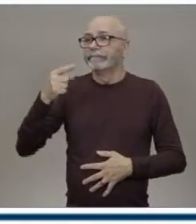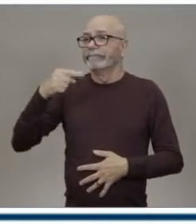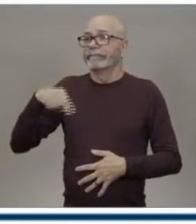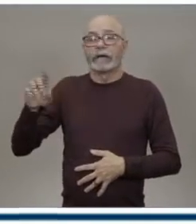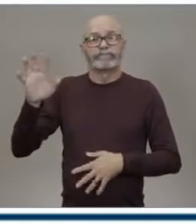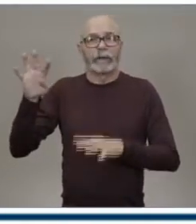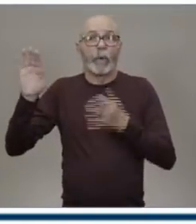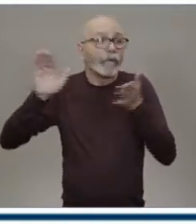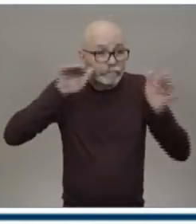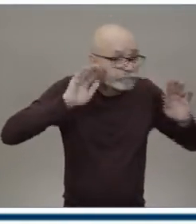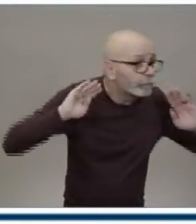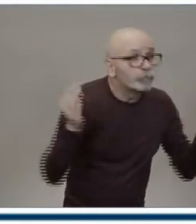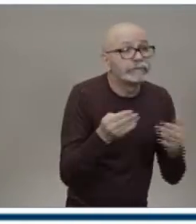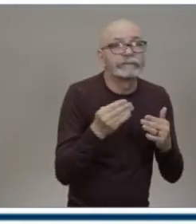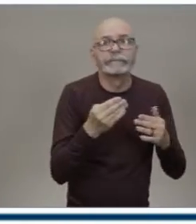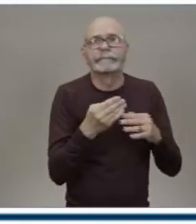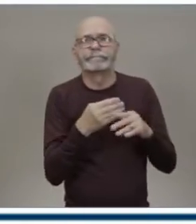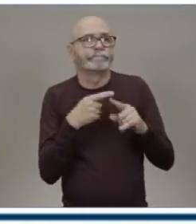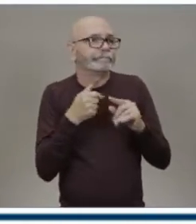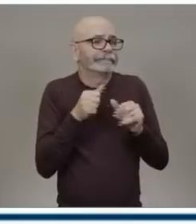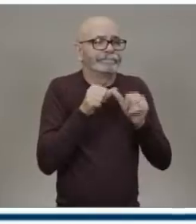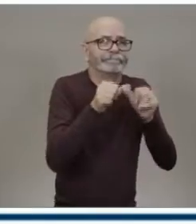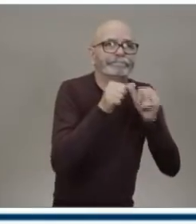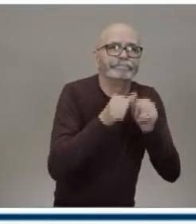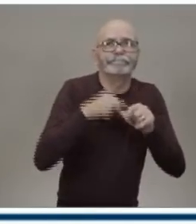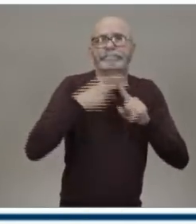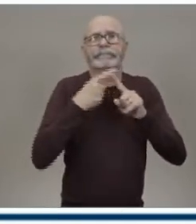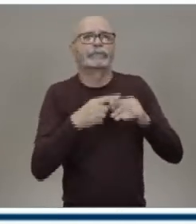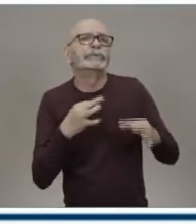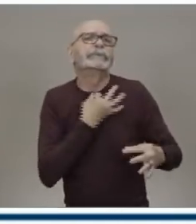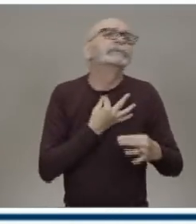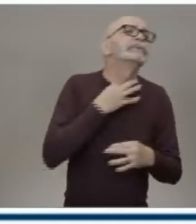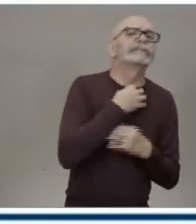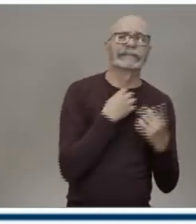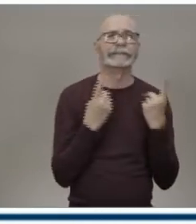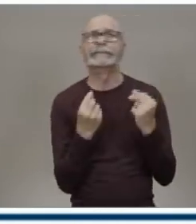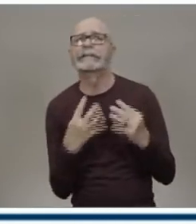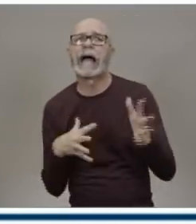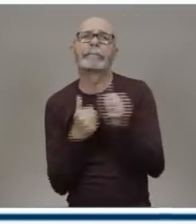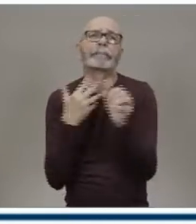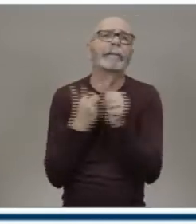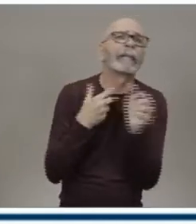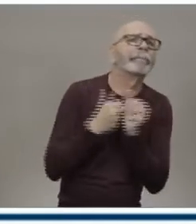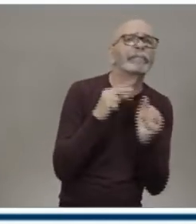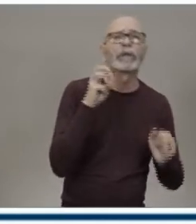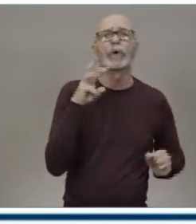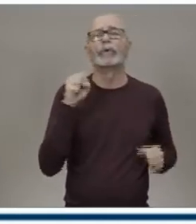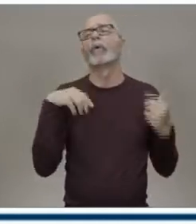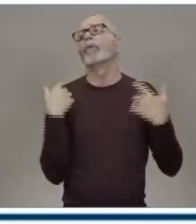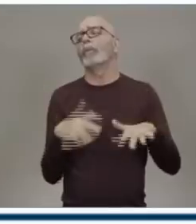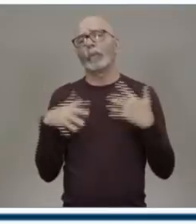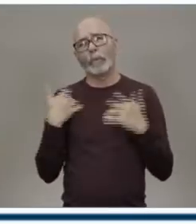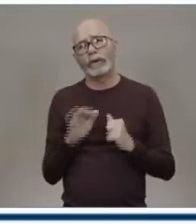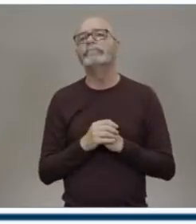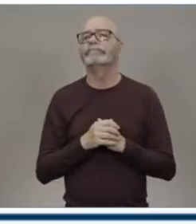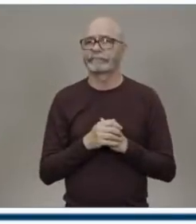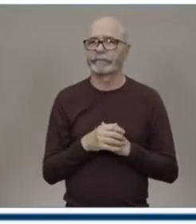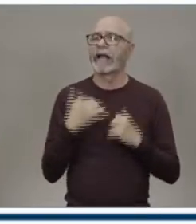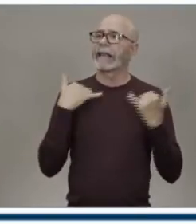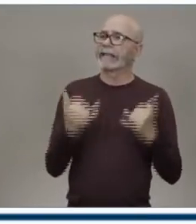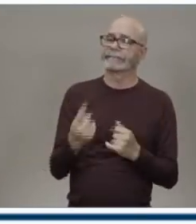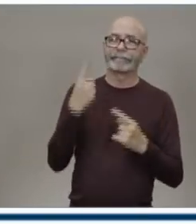we actually knew what was happening, so that we could actually deliver a message to Nova Scotians. And now we're able to find different ways.